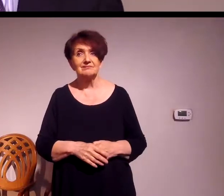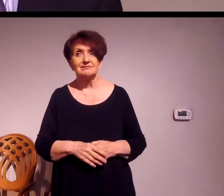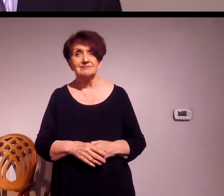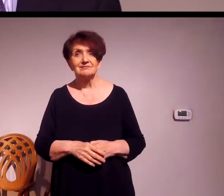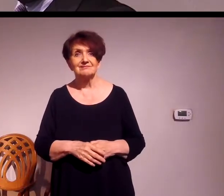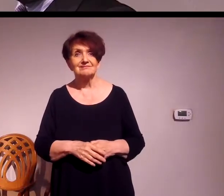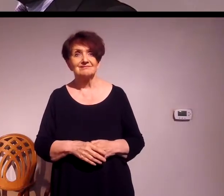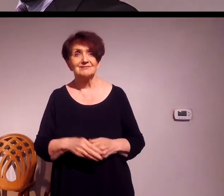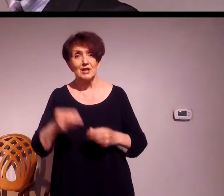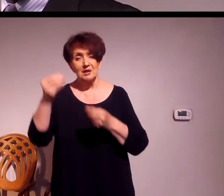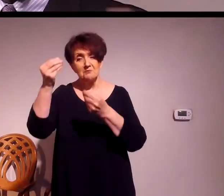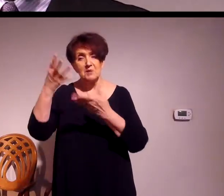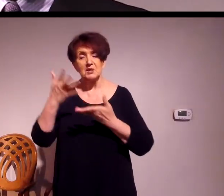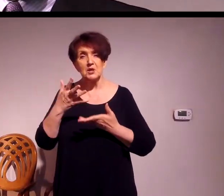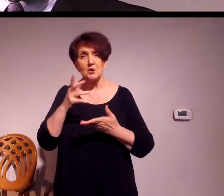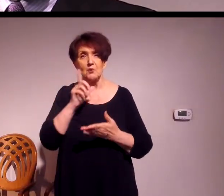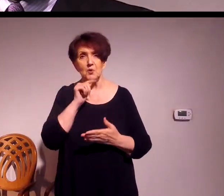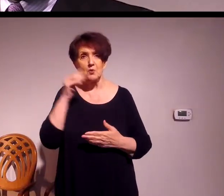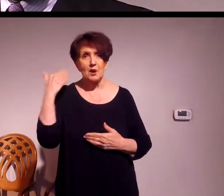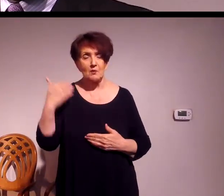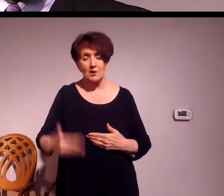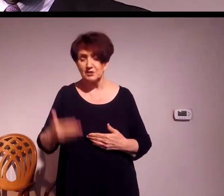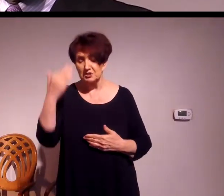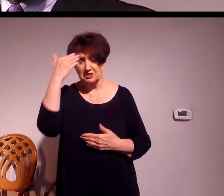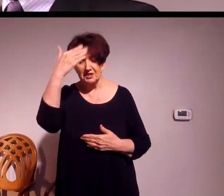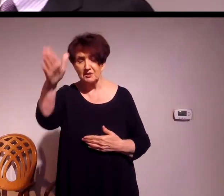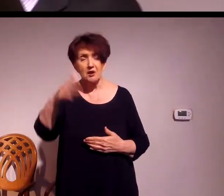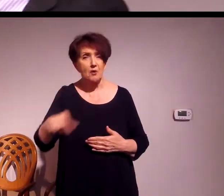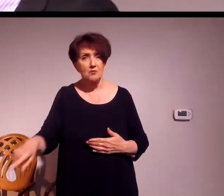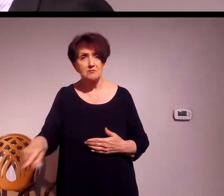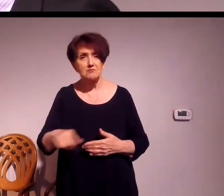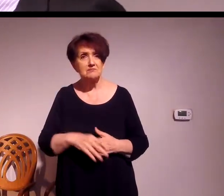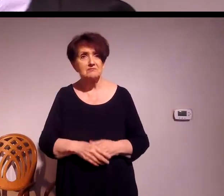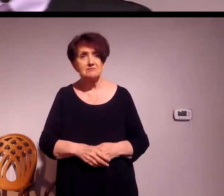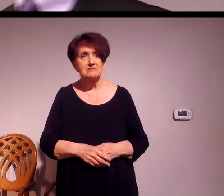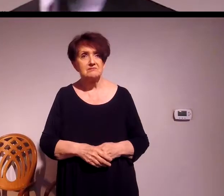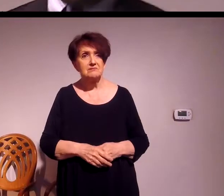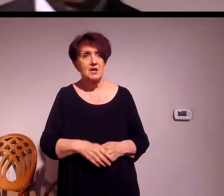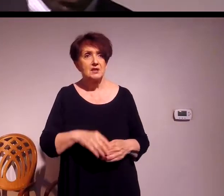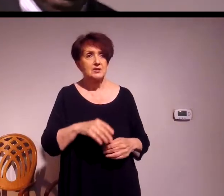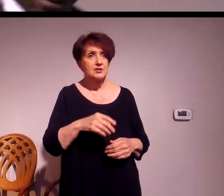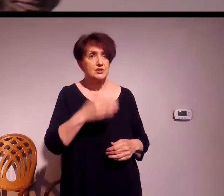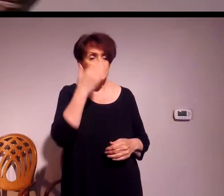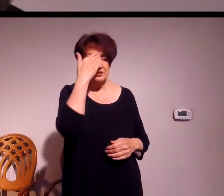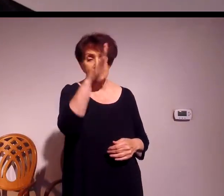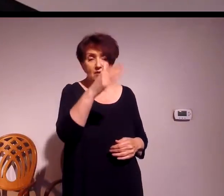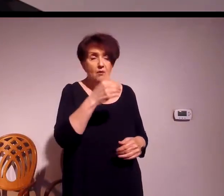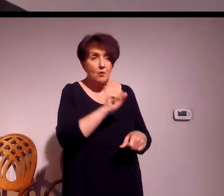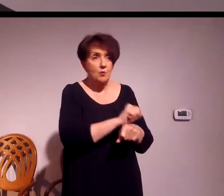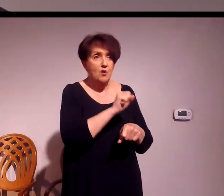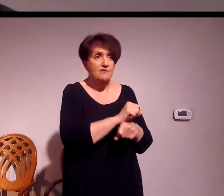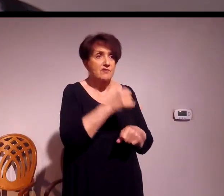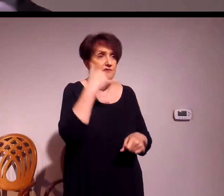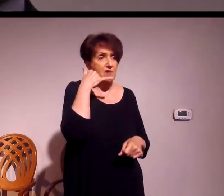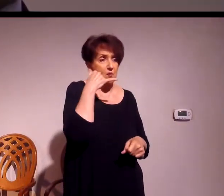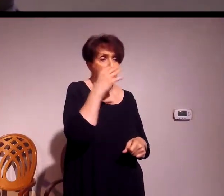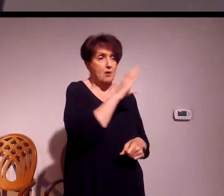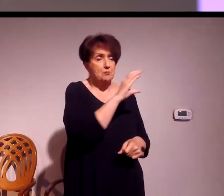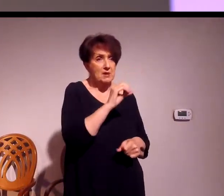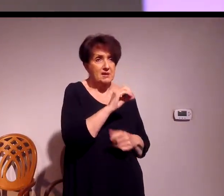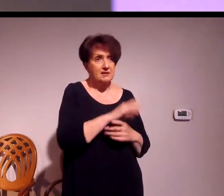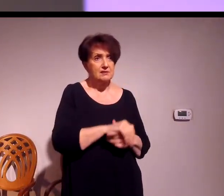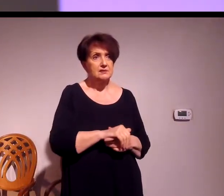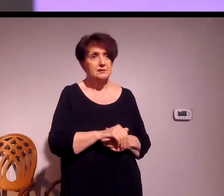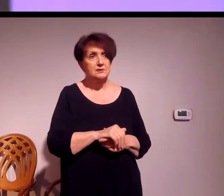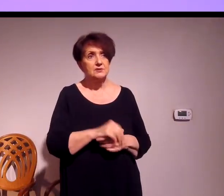was. Didn't have a clue. She didn't know that I worked for the phone company, and that next Monday, I